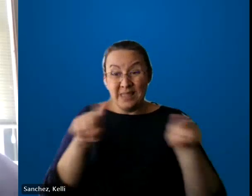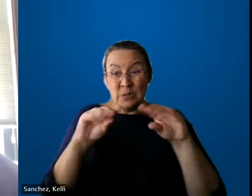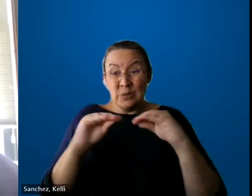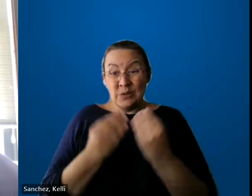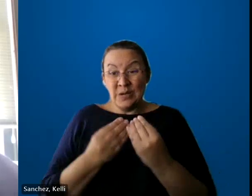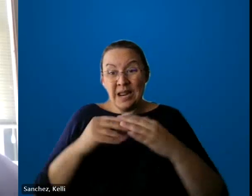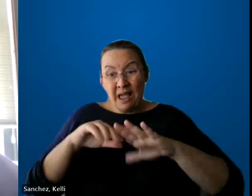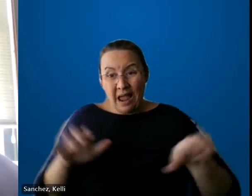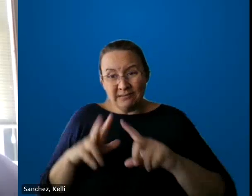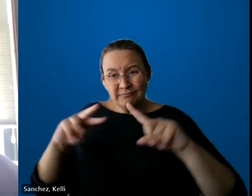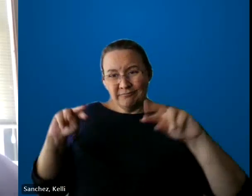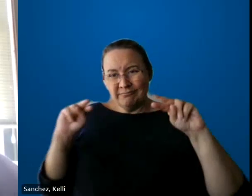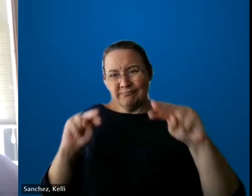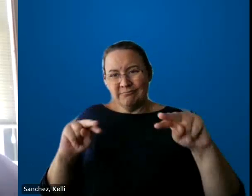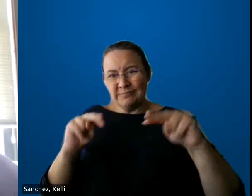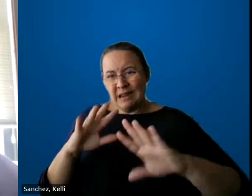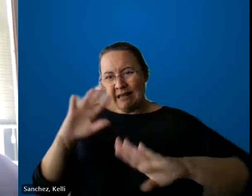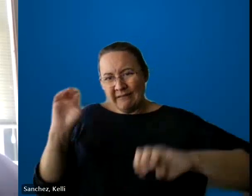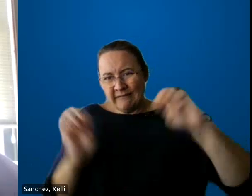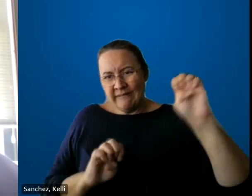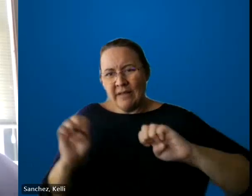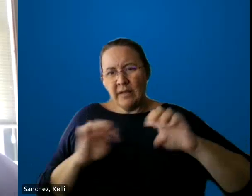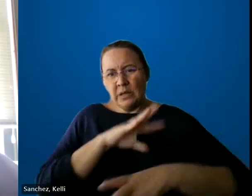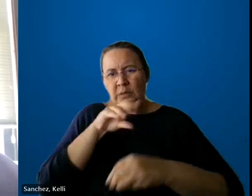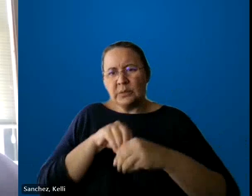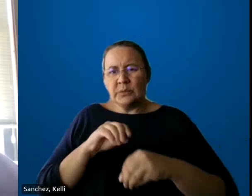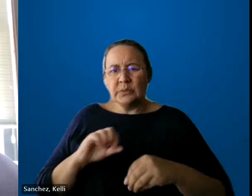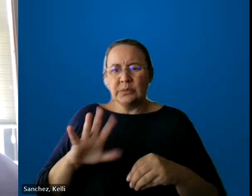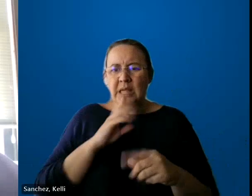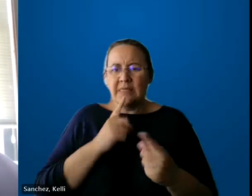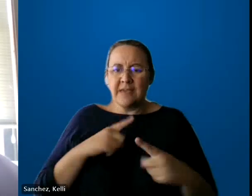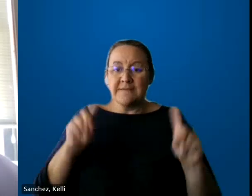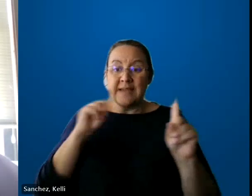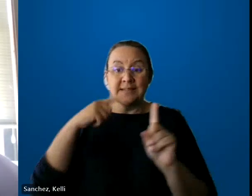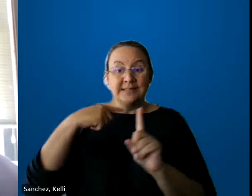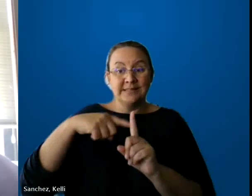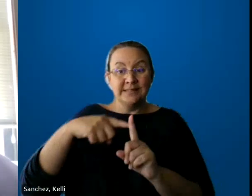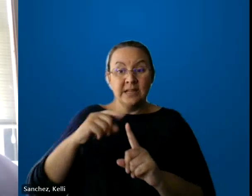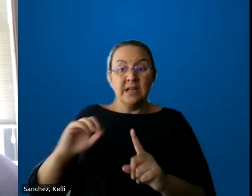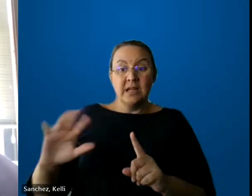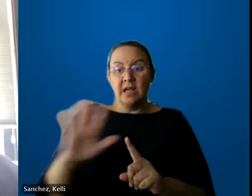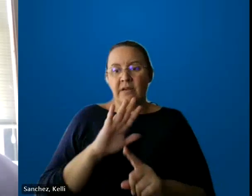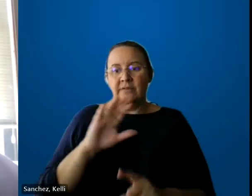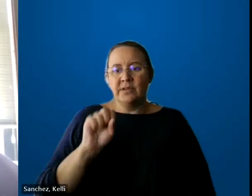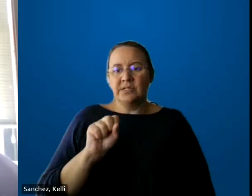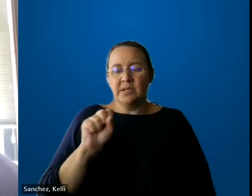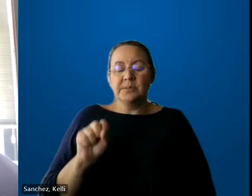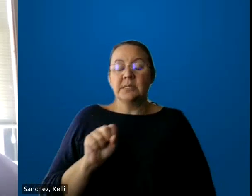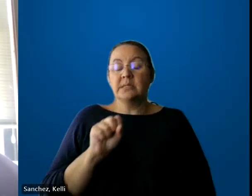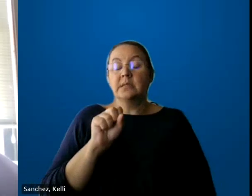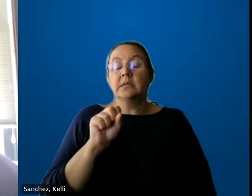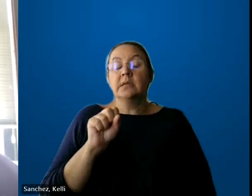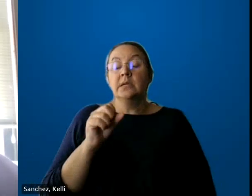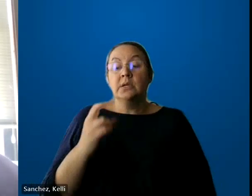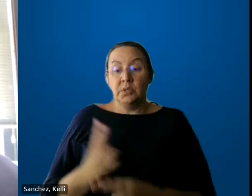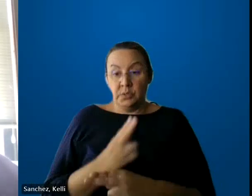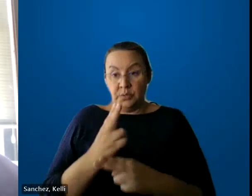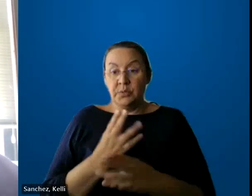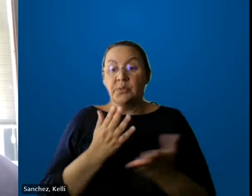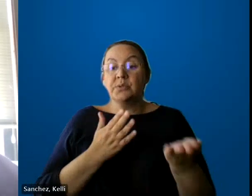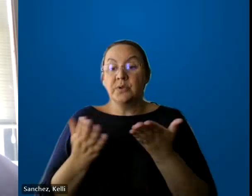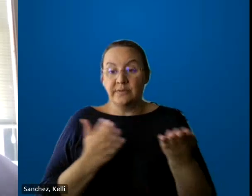actively monitor and evaluate the inclusivity and the effectiveness of their substance use services for BIPOC